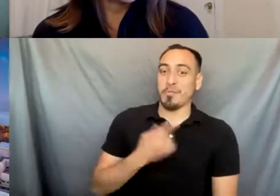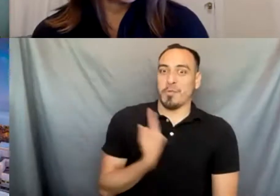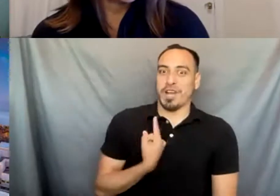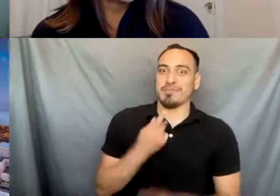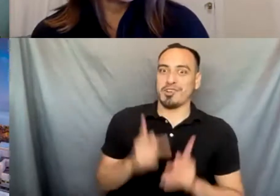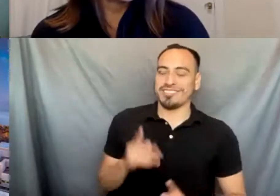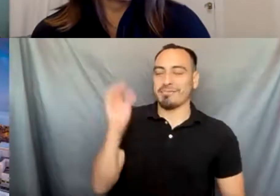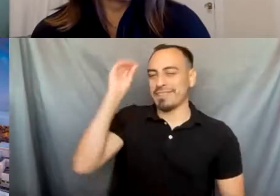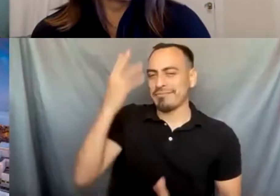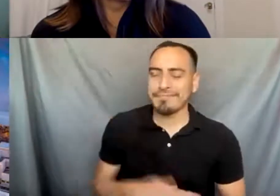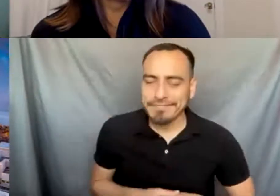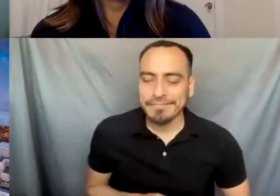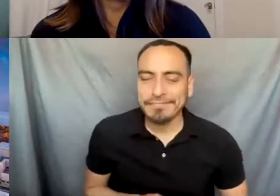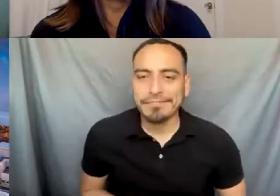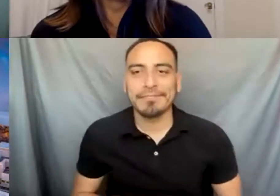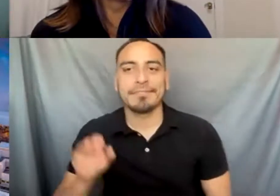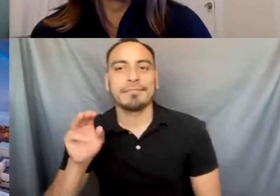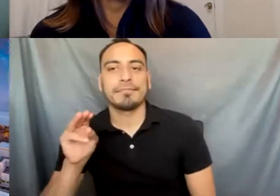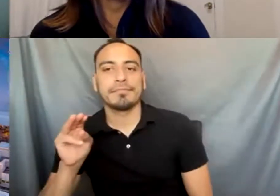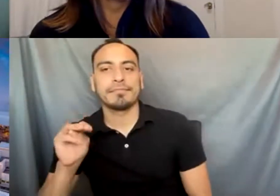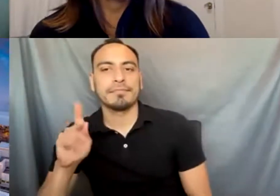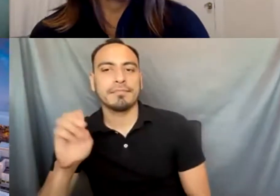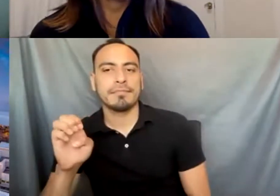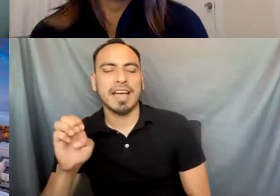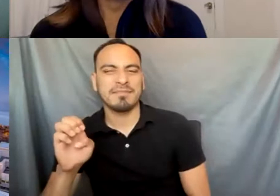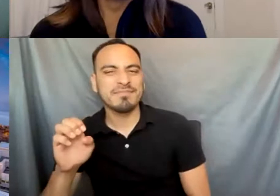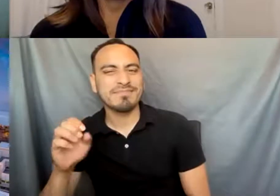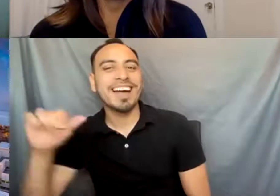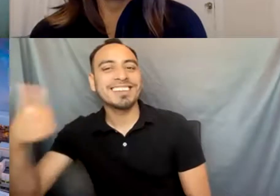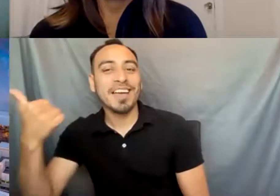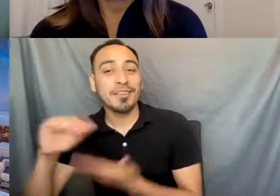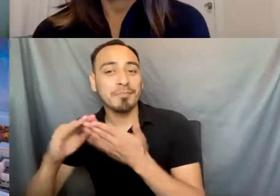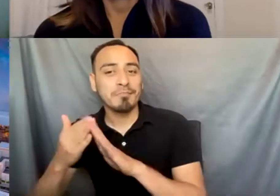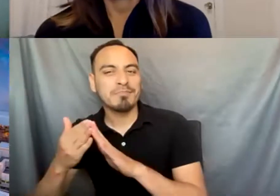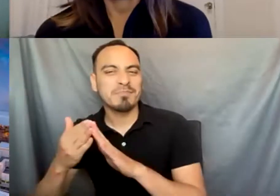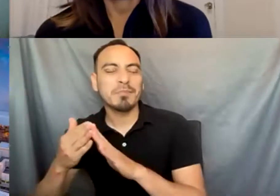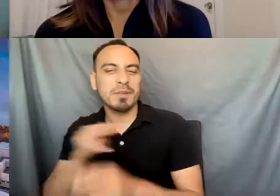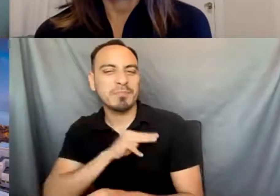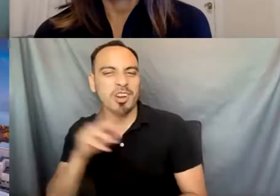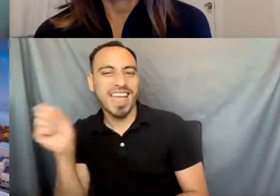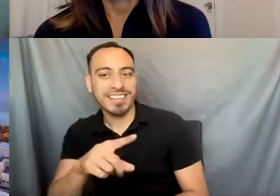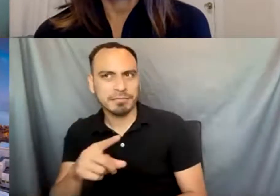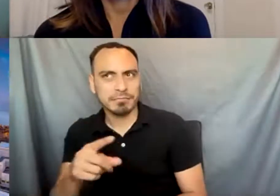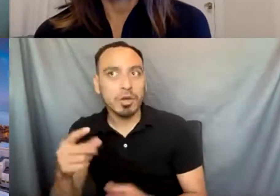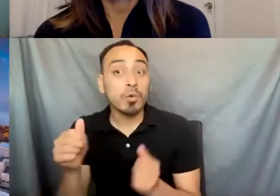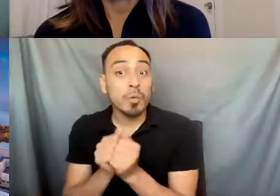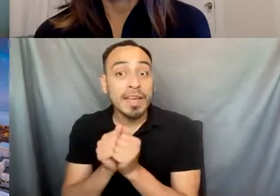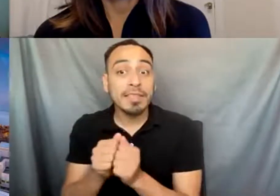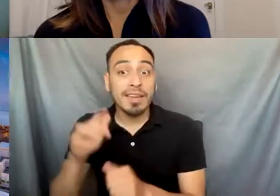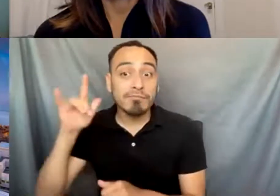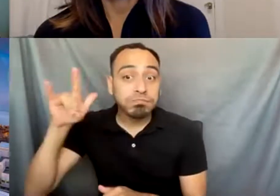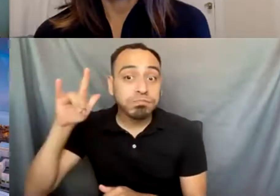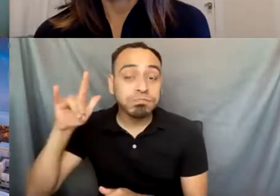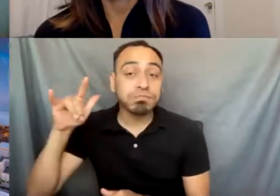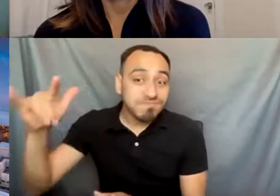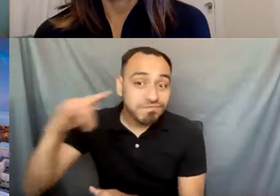Another community member asks, with the amount of air traveling or people traveling in general, how might